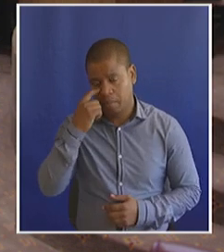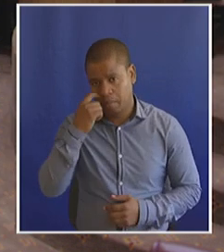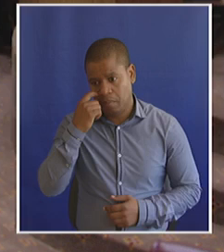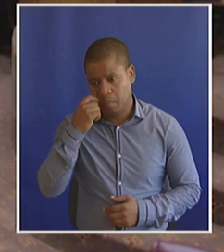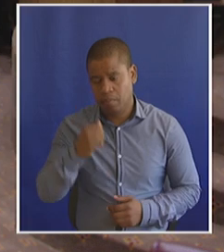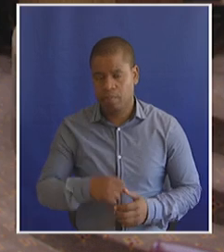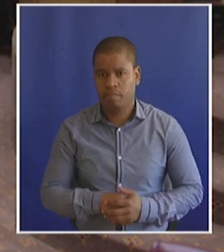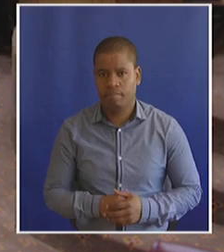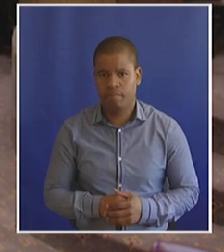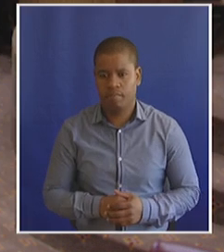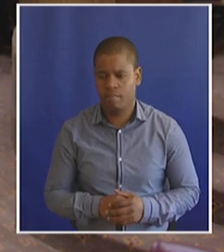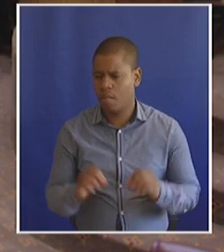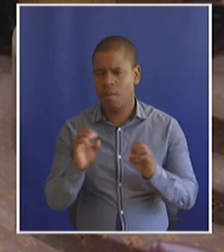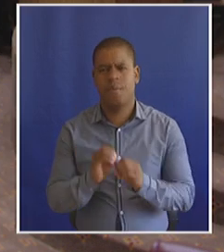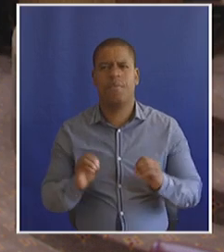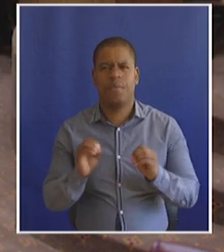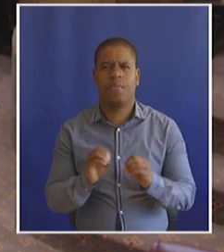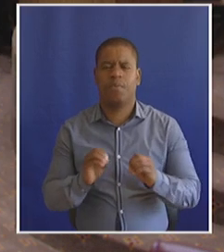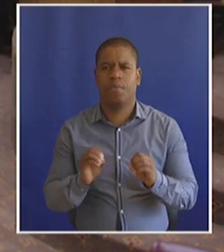It looks like there is no